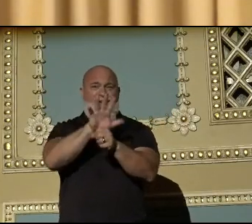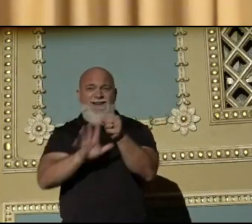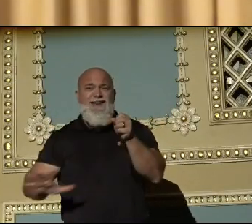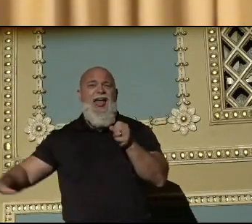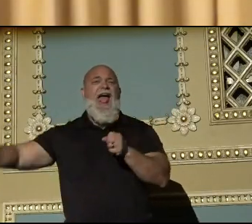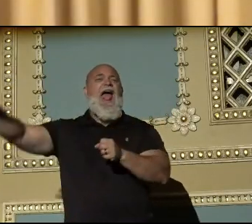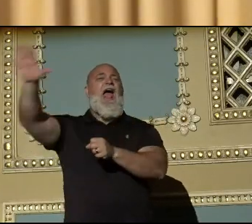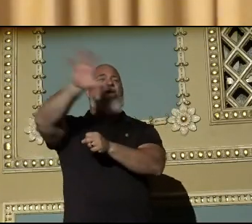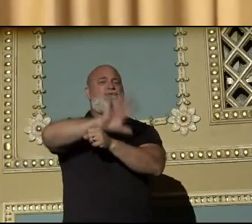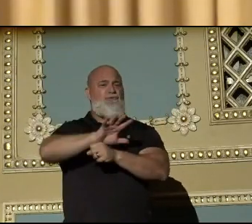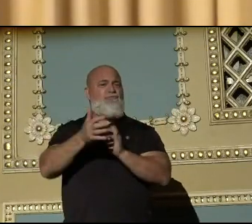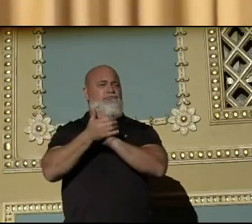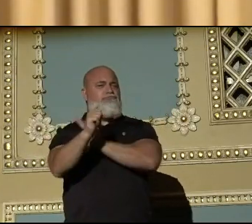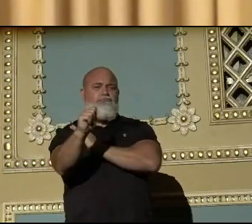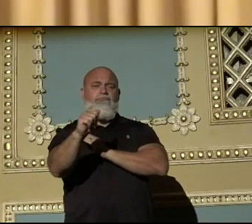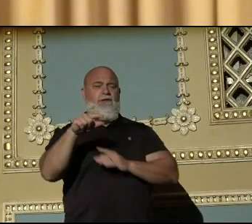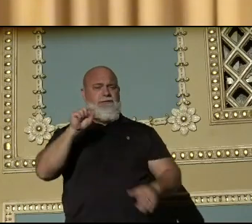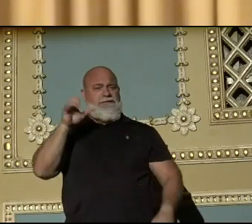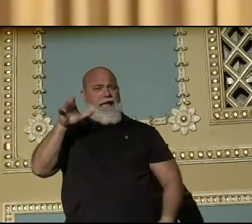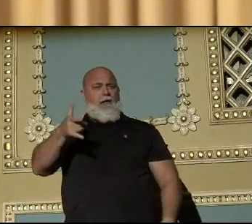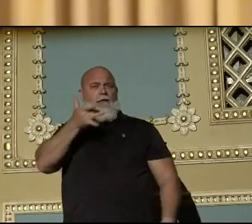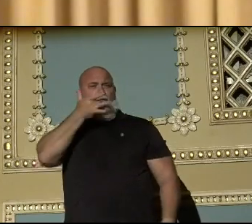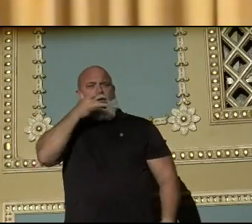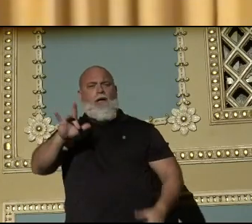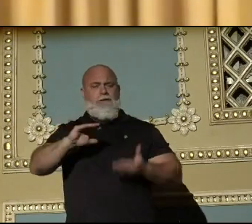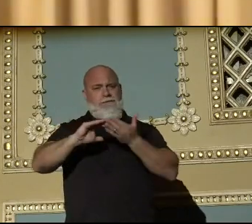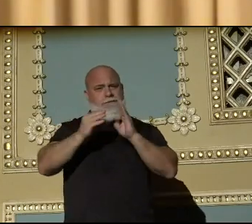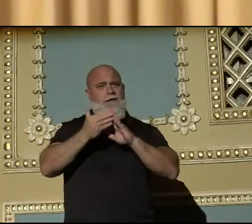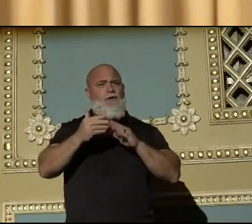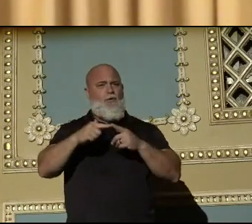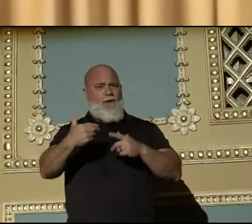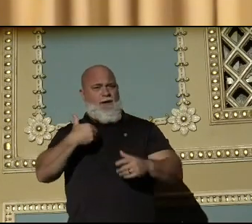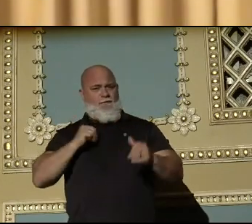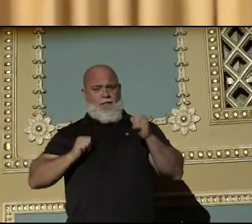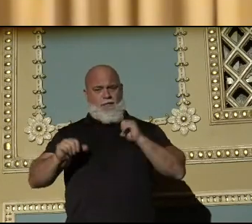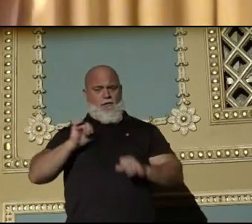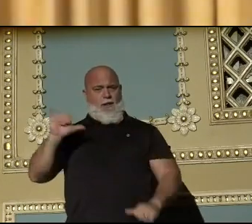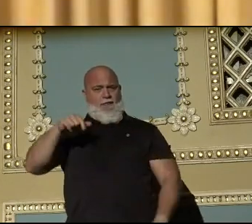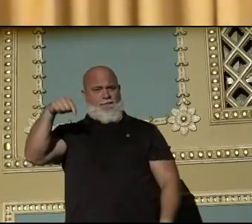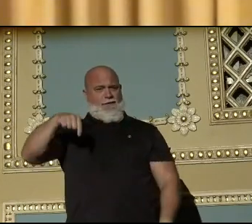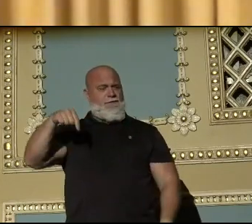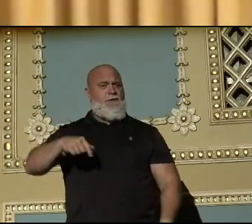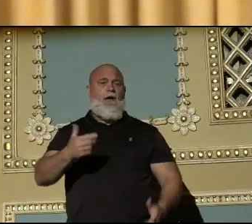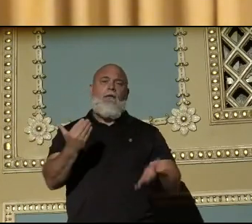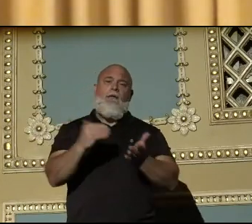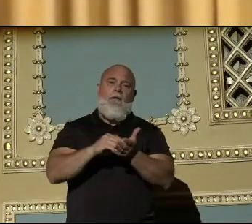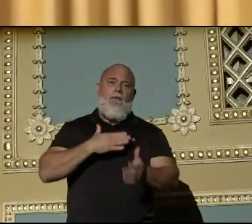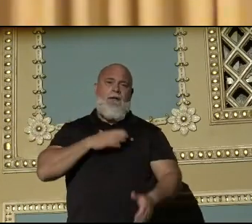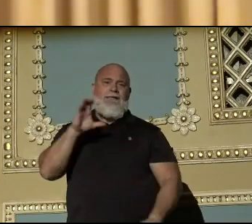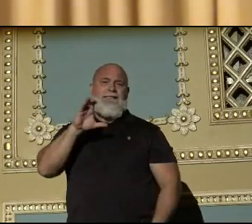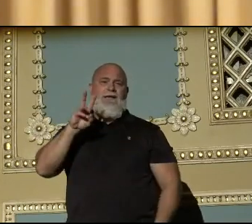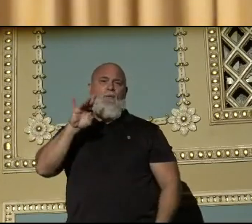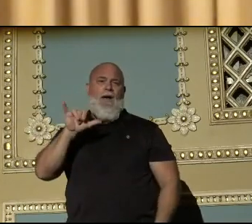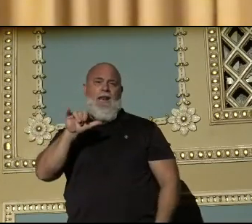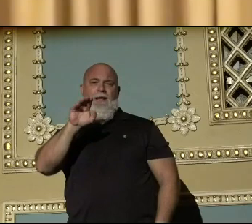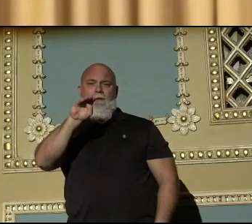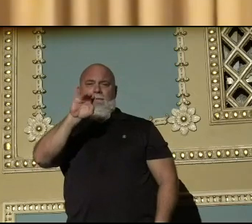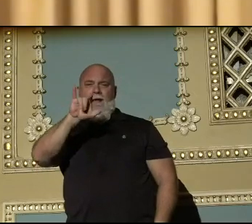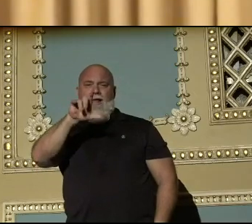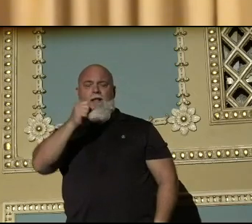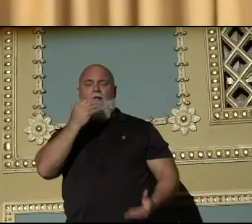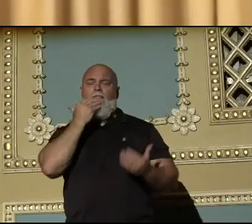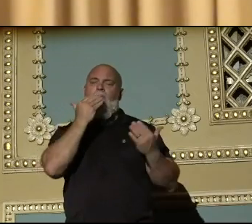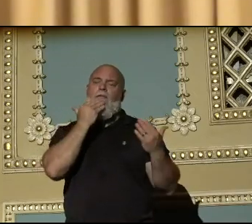That makes St. Cloud a very lucky city to have a theater like that. Again, my name is C. Willie Miles. Thank you for being here, and thank